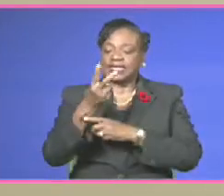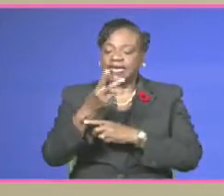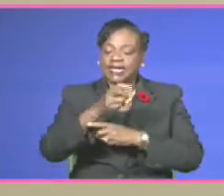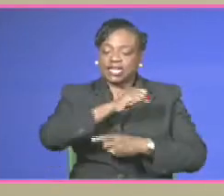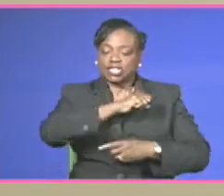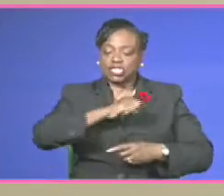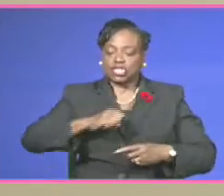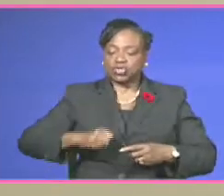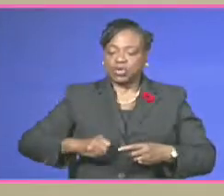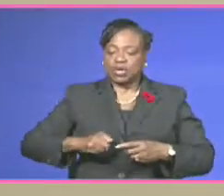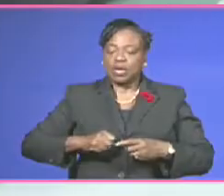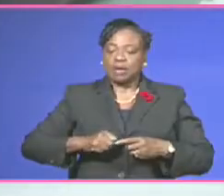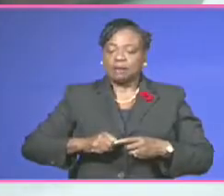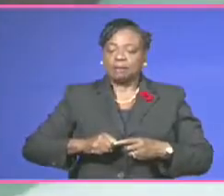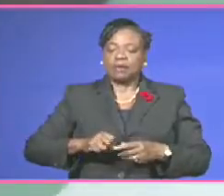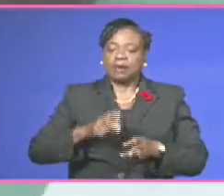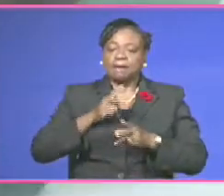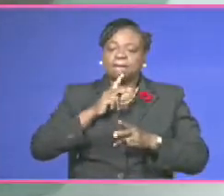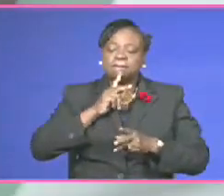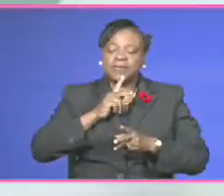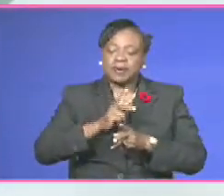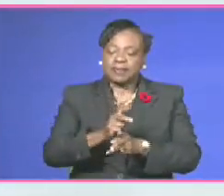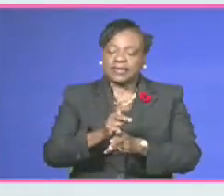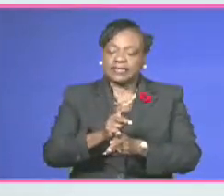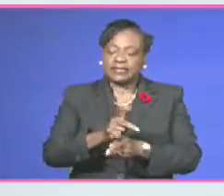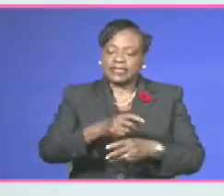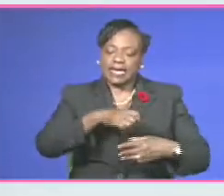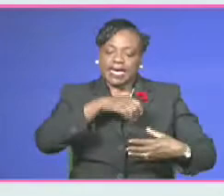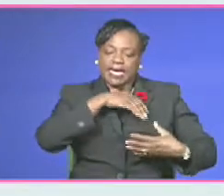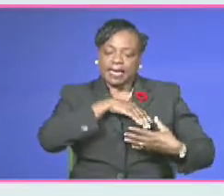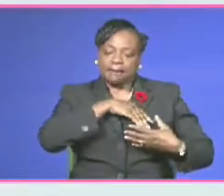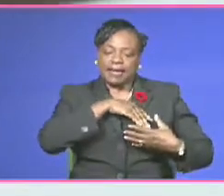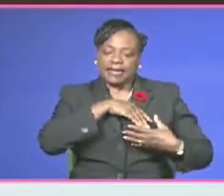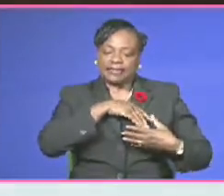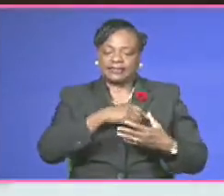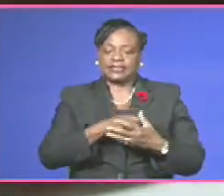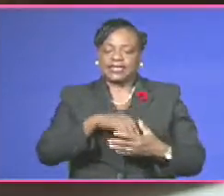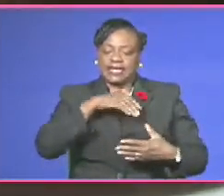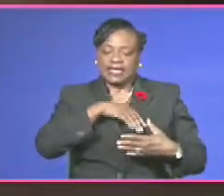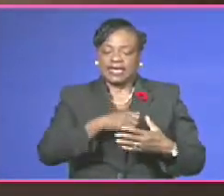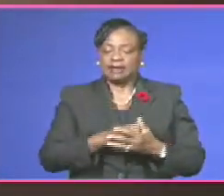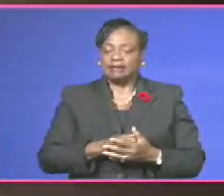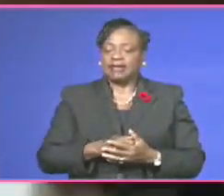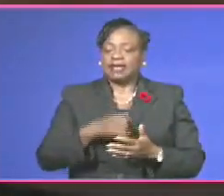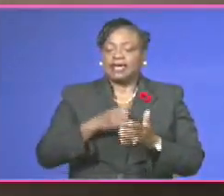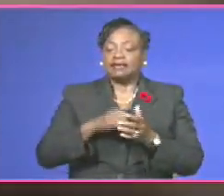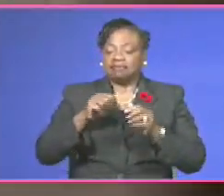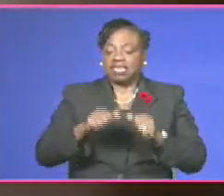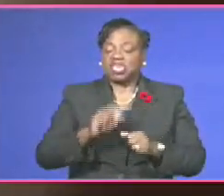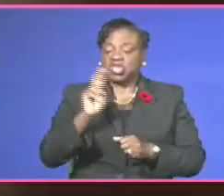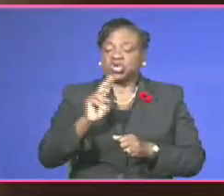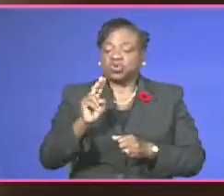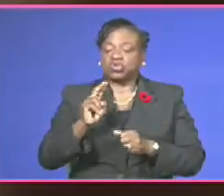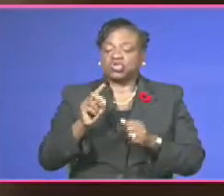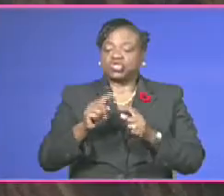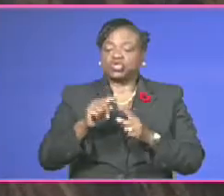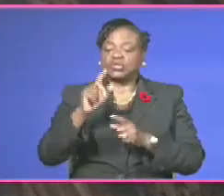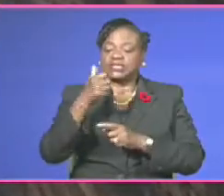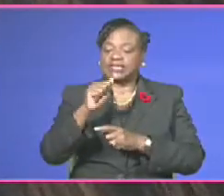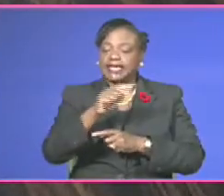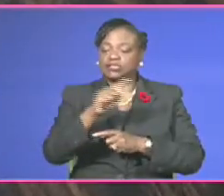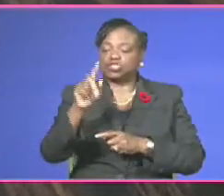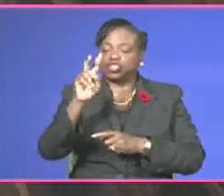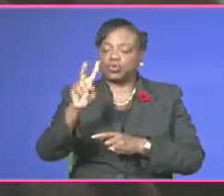a permanent implant in. The implant can be silicone or saline and lasts for 10 years, but in some cases up to 20, 30